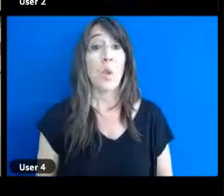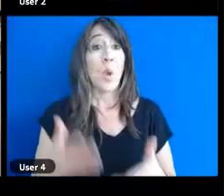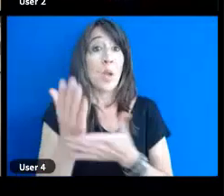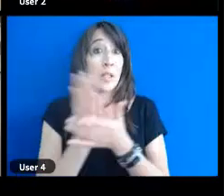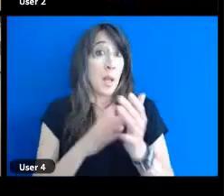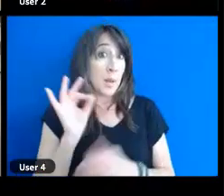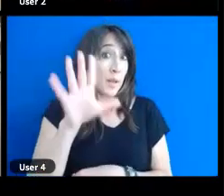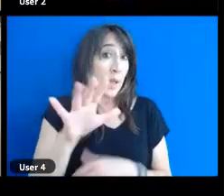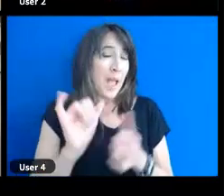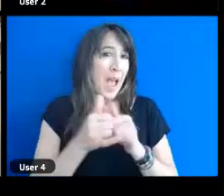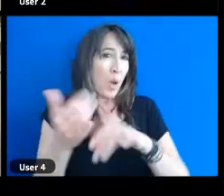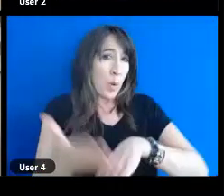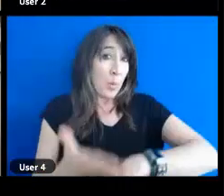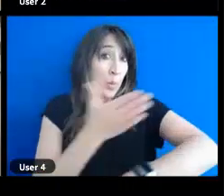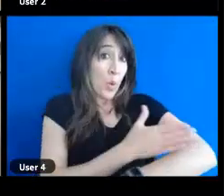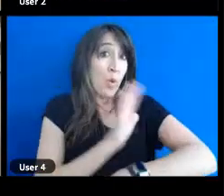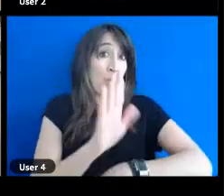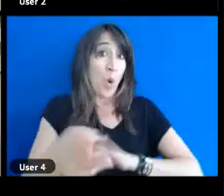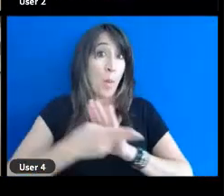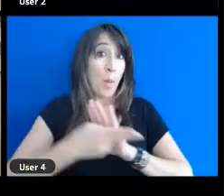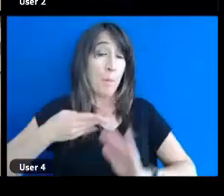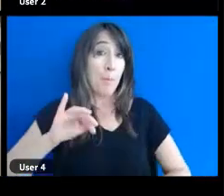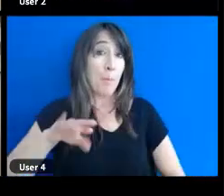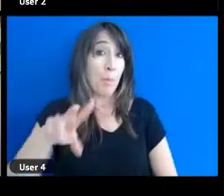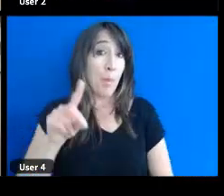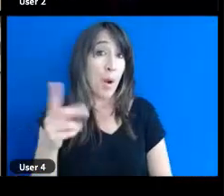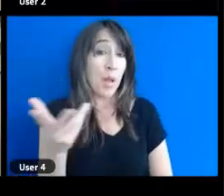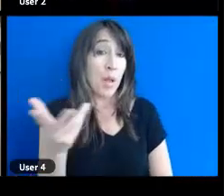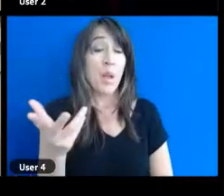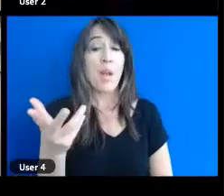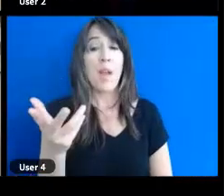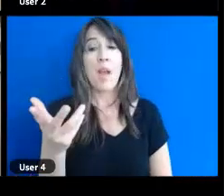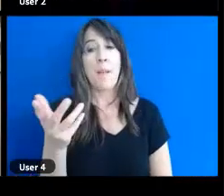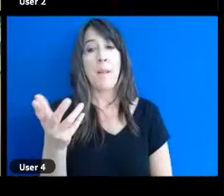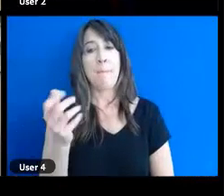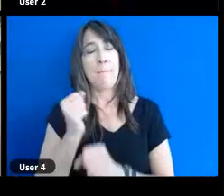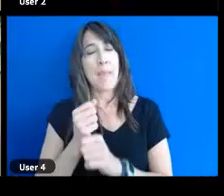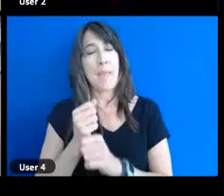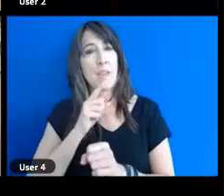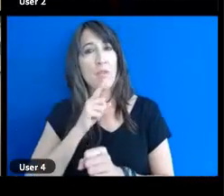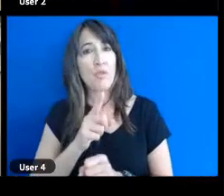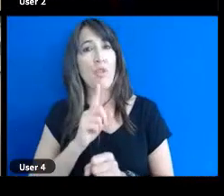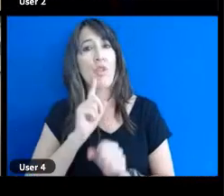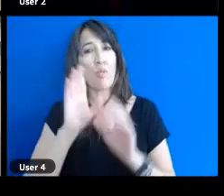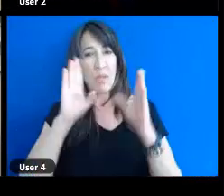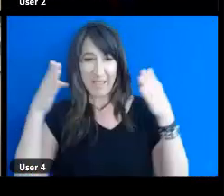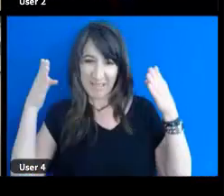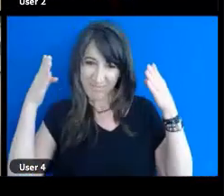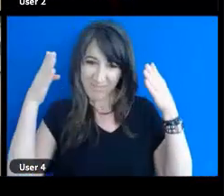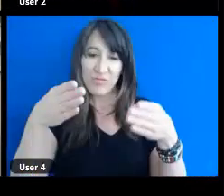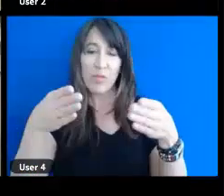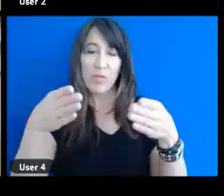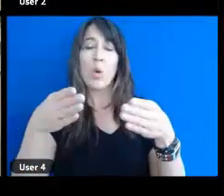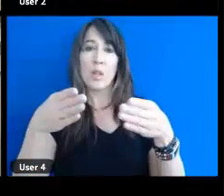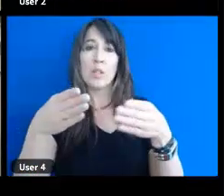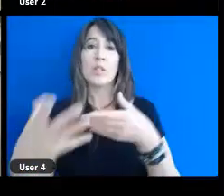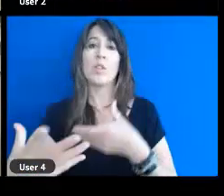So some of the tips that we have around how to strengthen your brand would be around